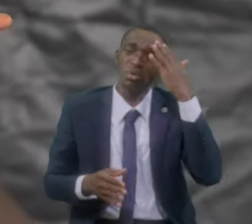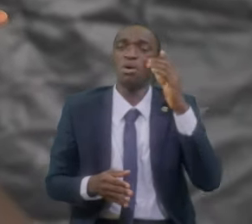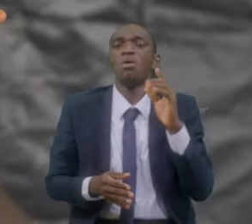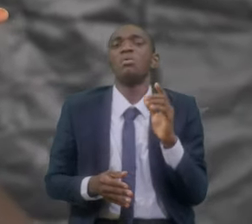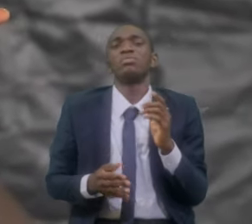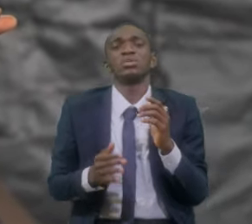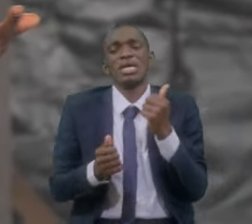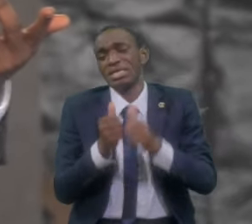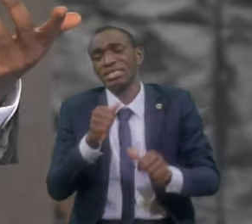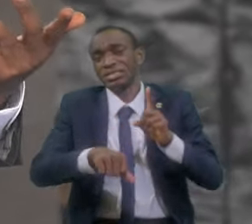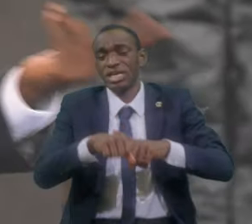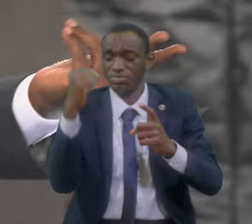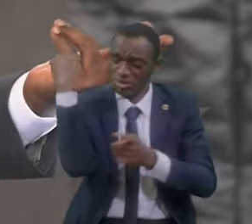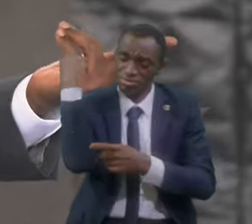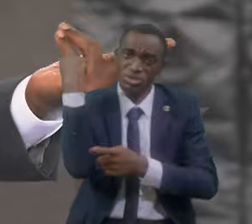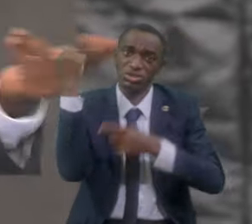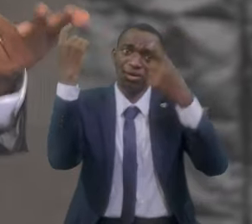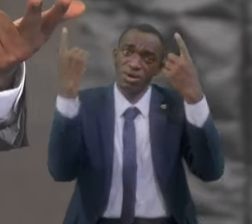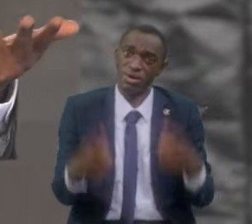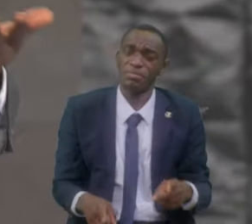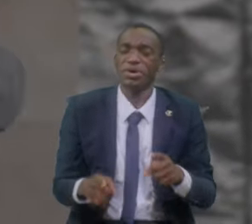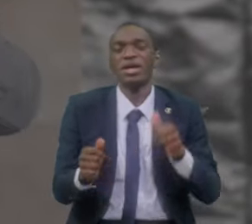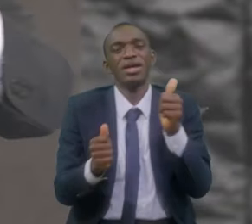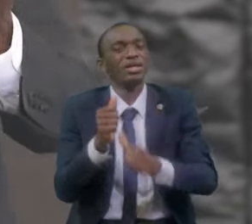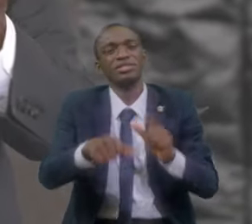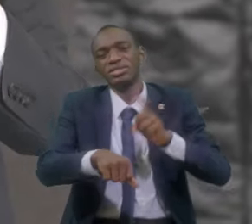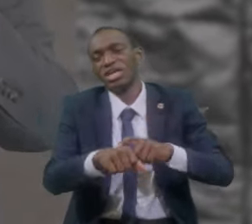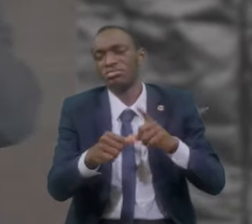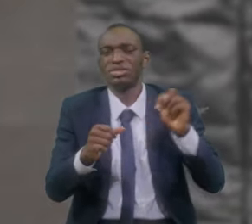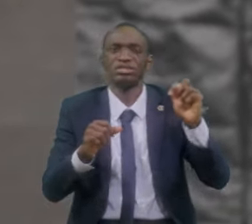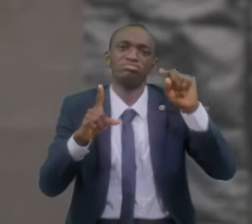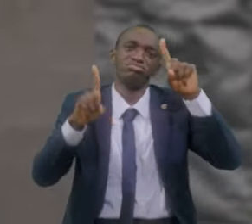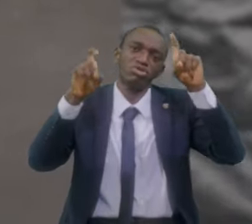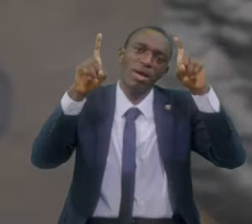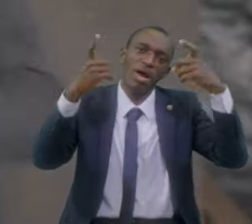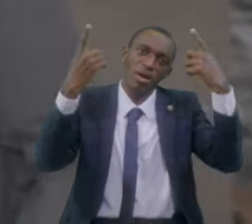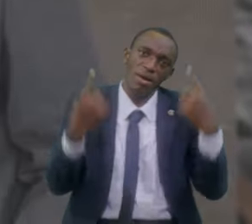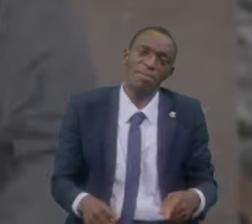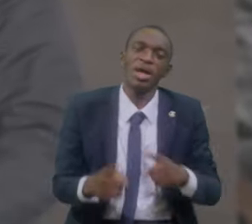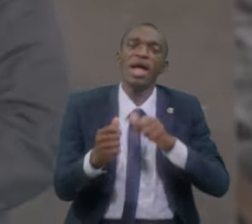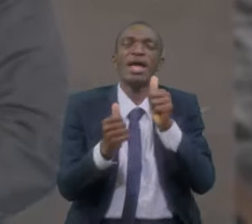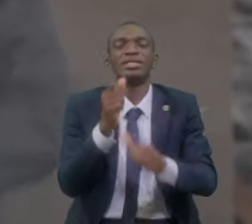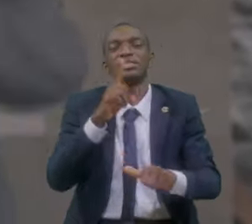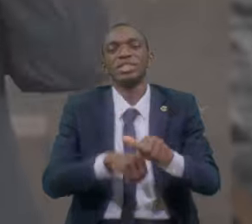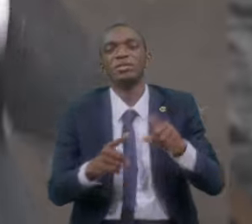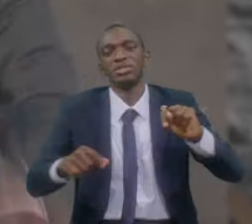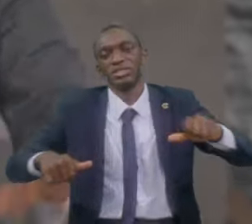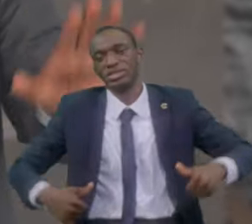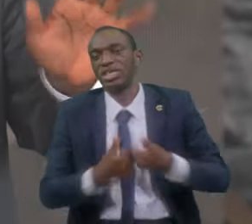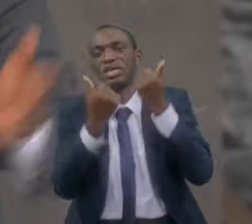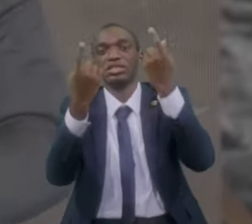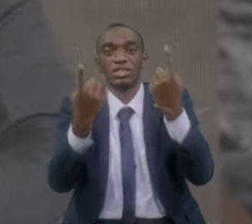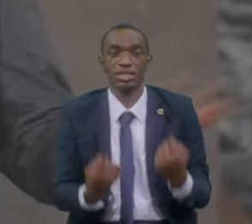that temptation comes, anytime that trial comes, anytime that challenge came,